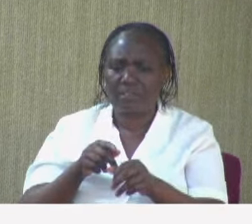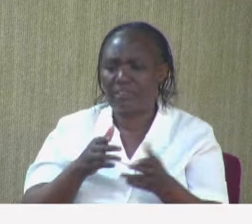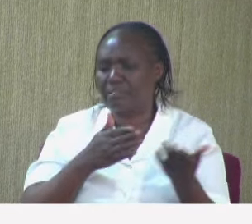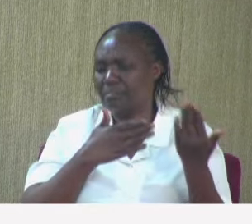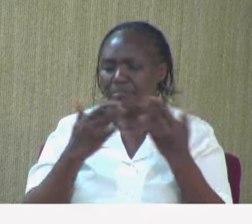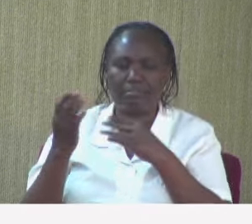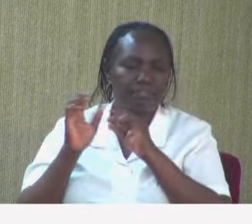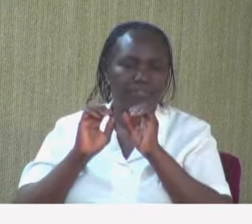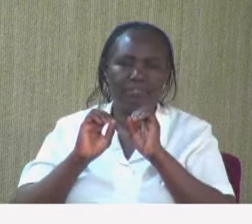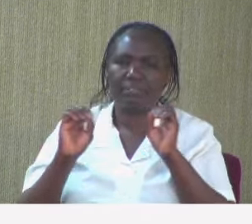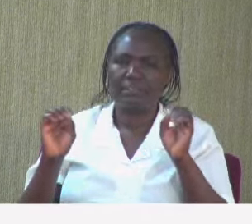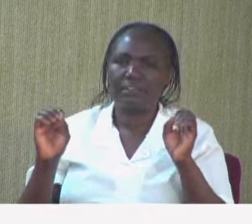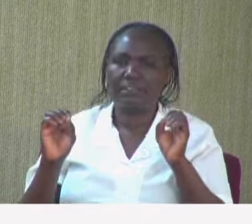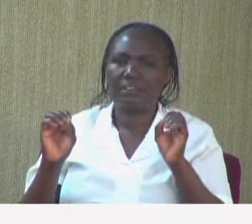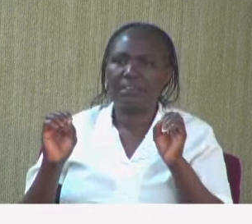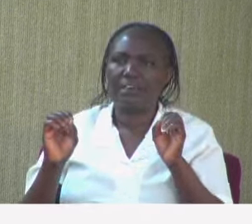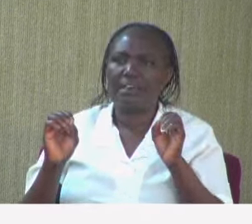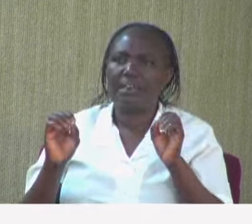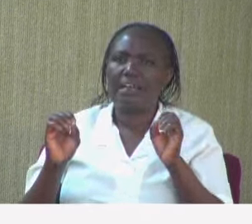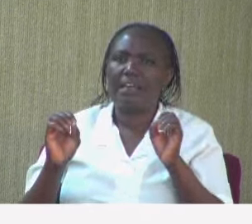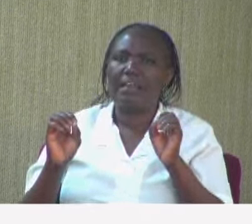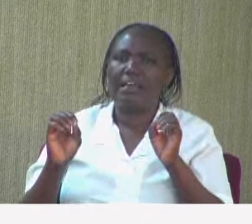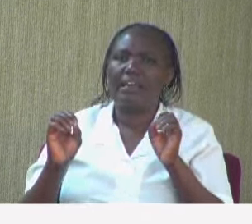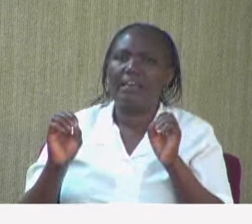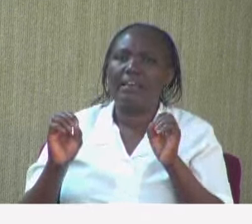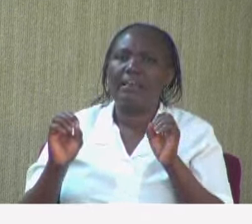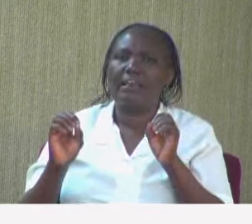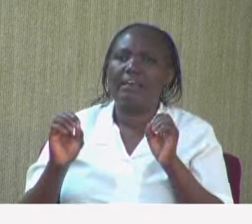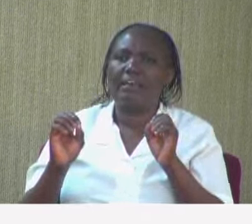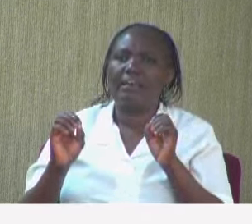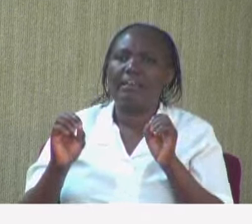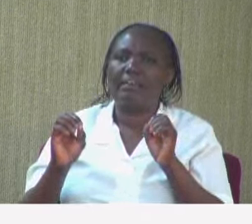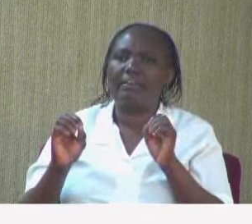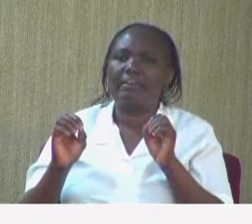the medics could confirm she is not breathing.